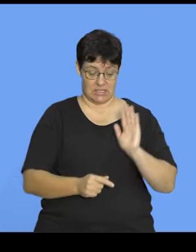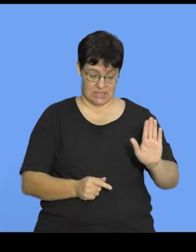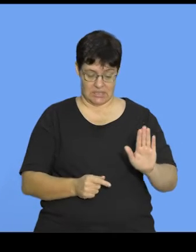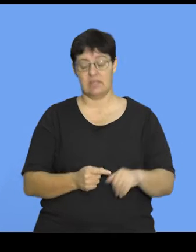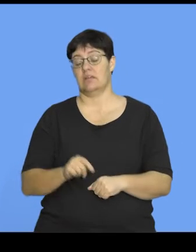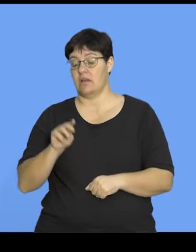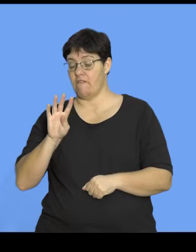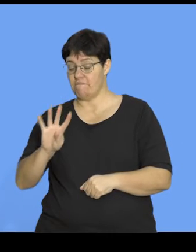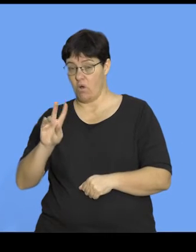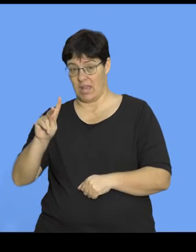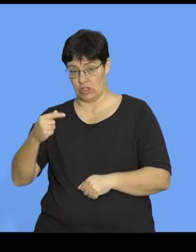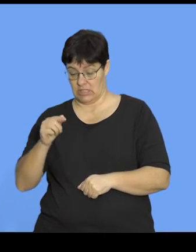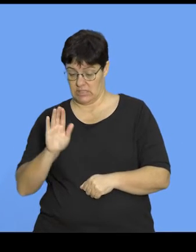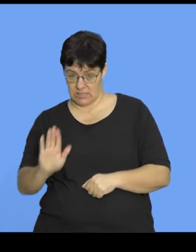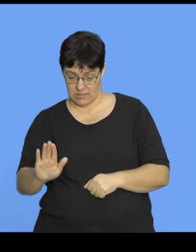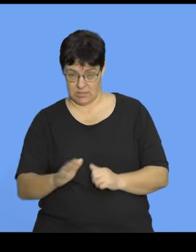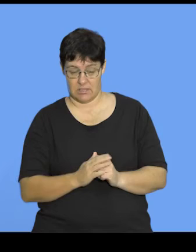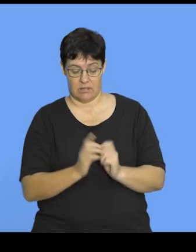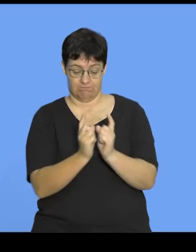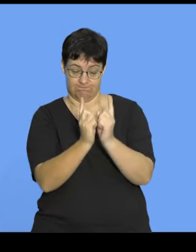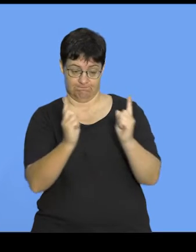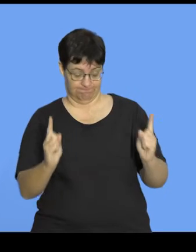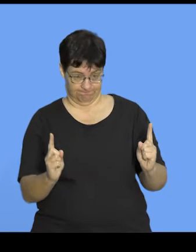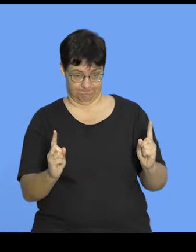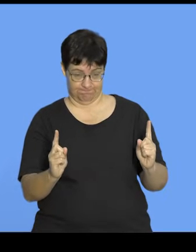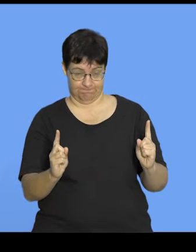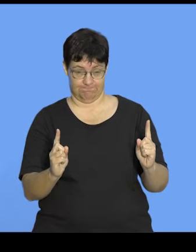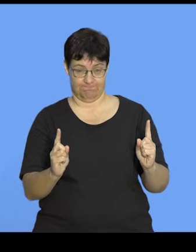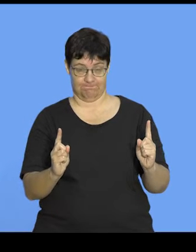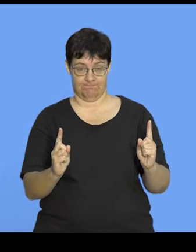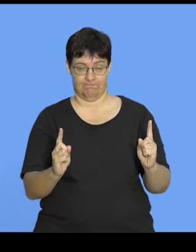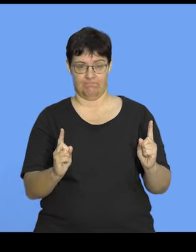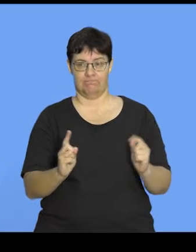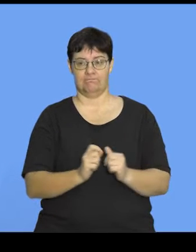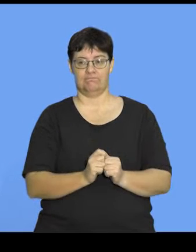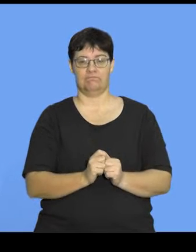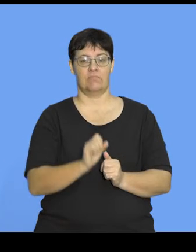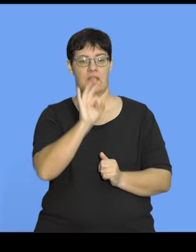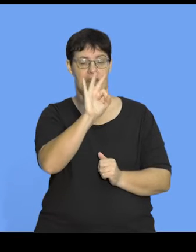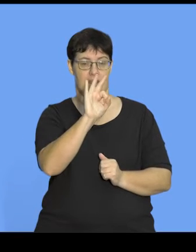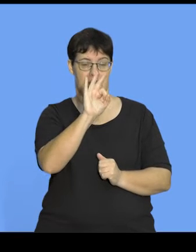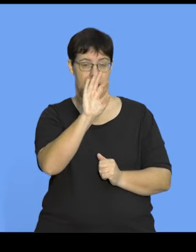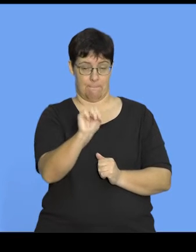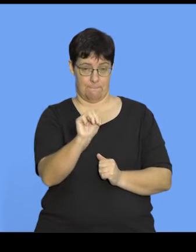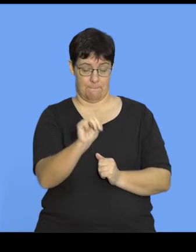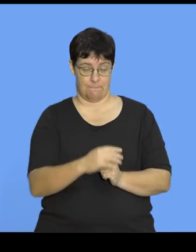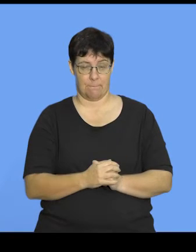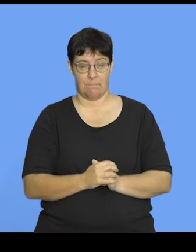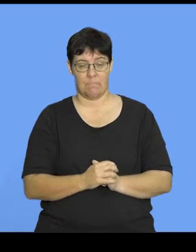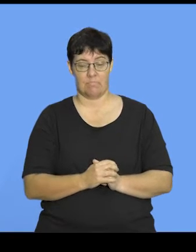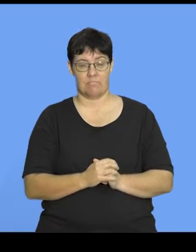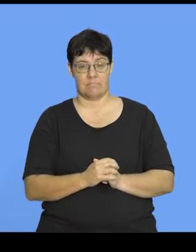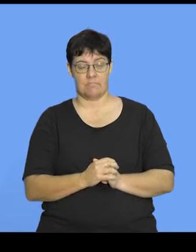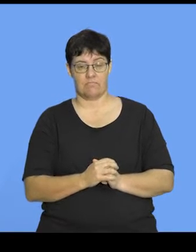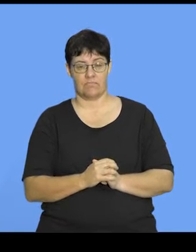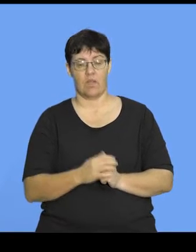is 4 kilograms. And the distance between them is 3 meters.